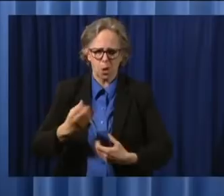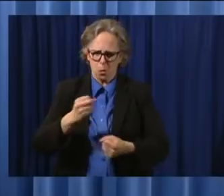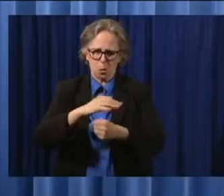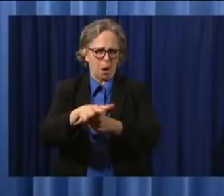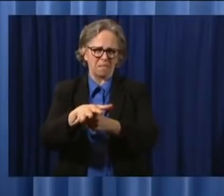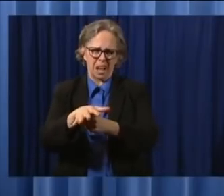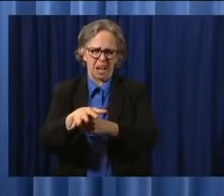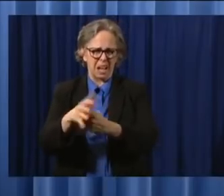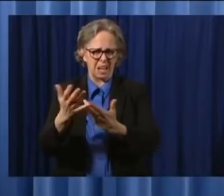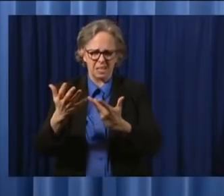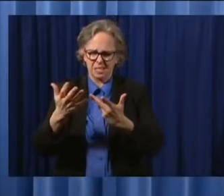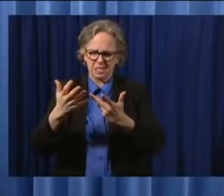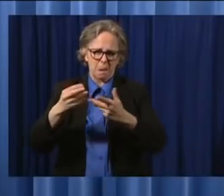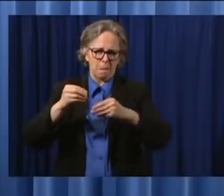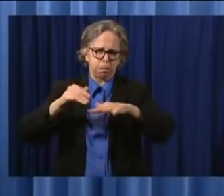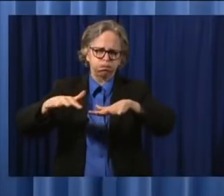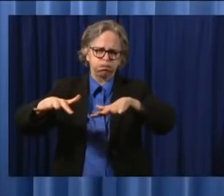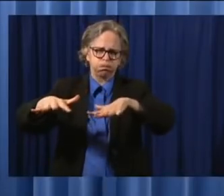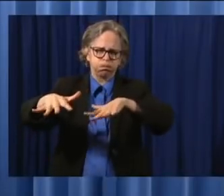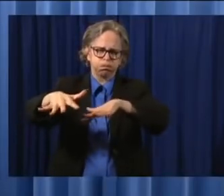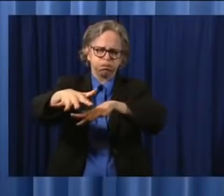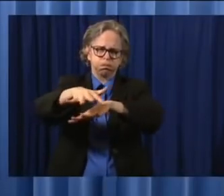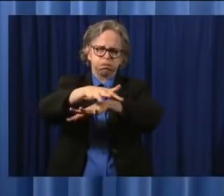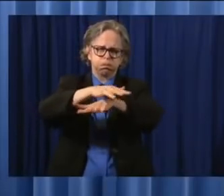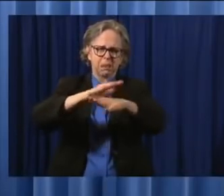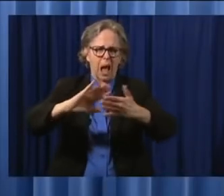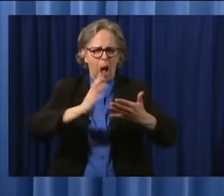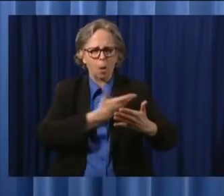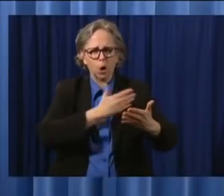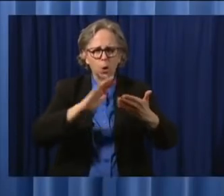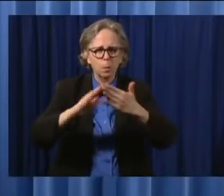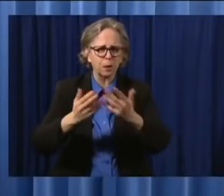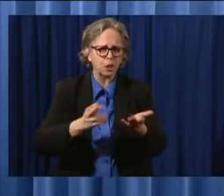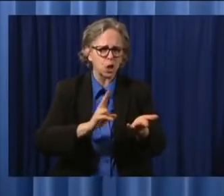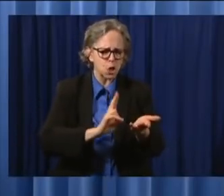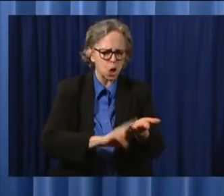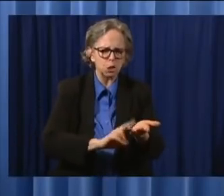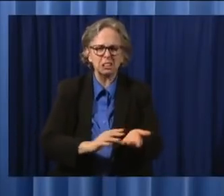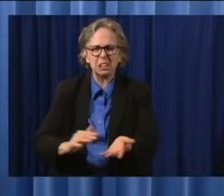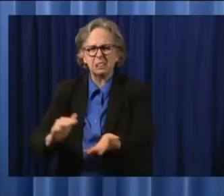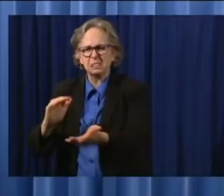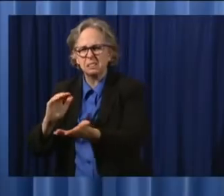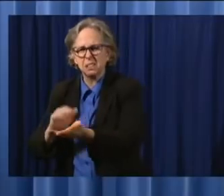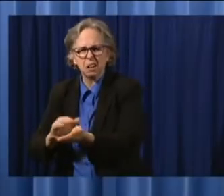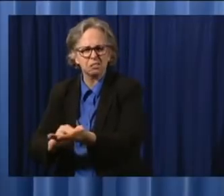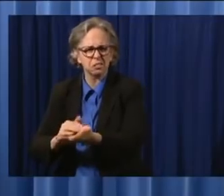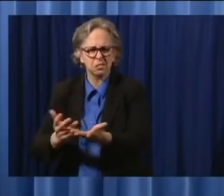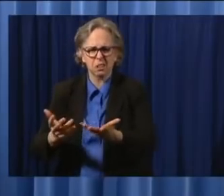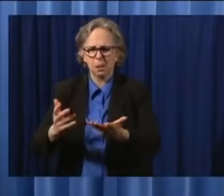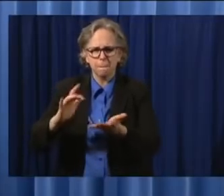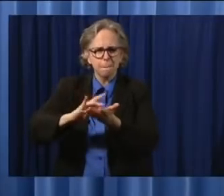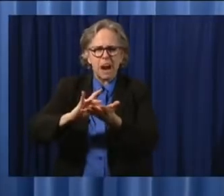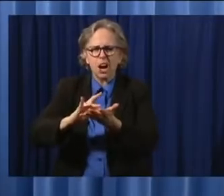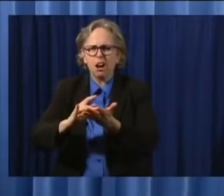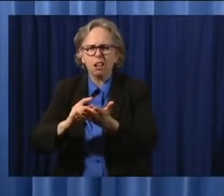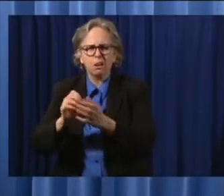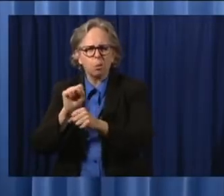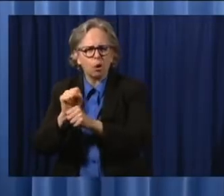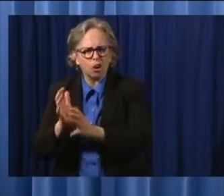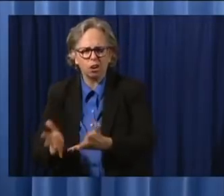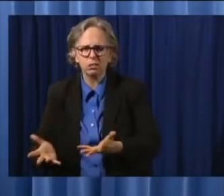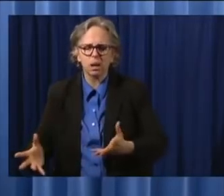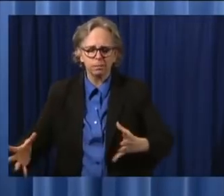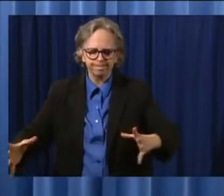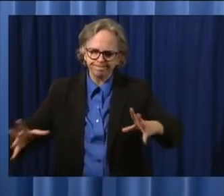nurses, other medical workers really have, throughout this time, has faced it really head on. They've just done a